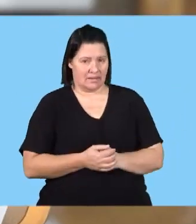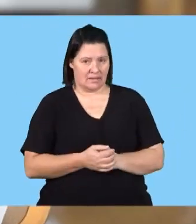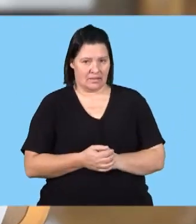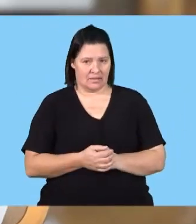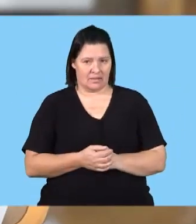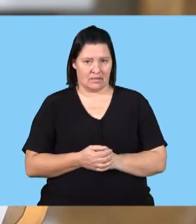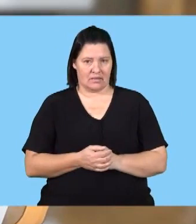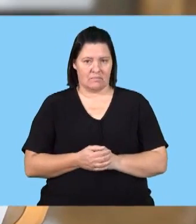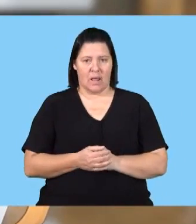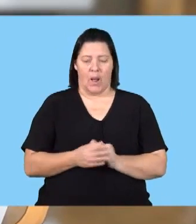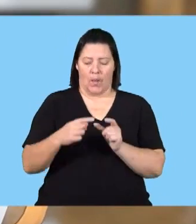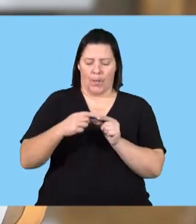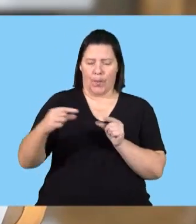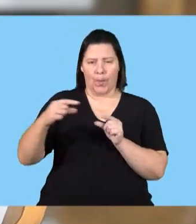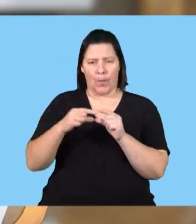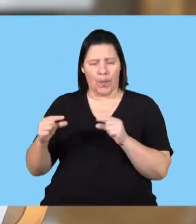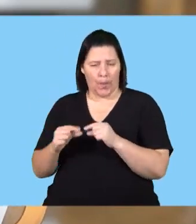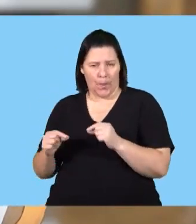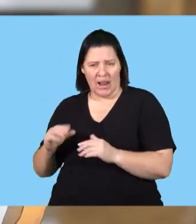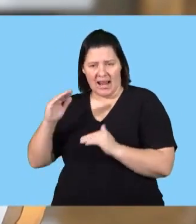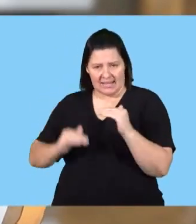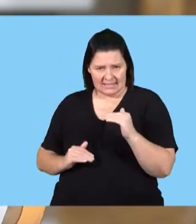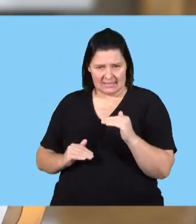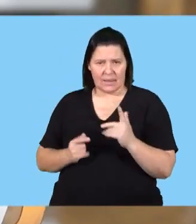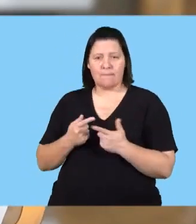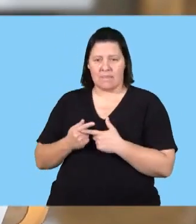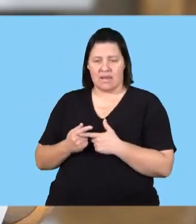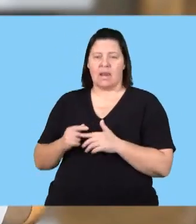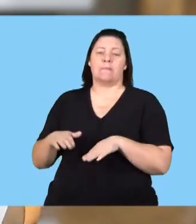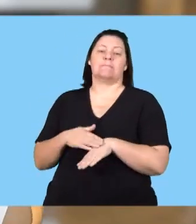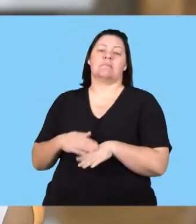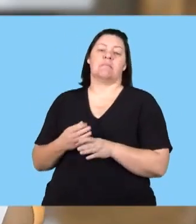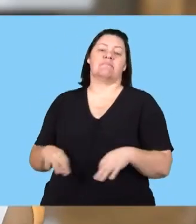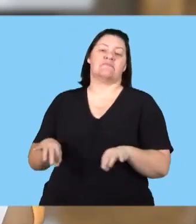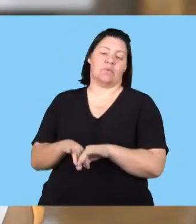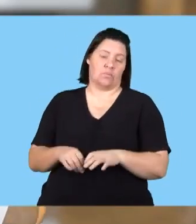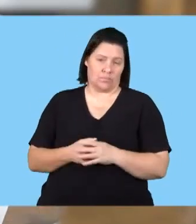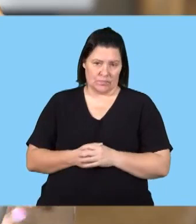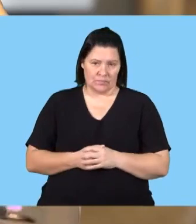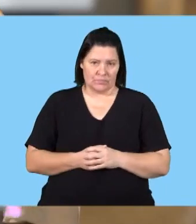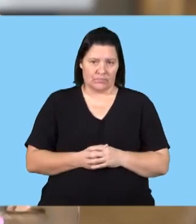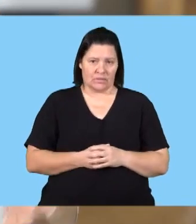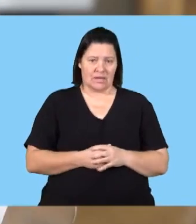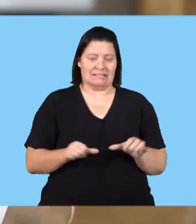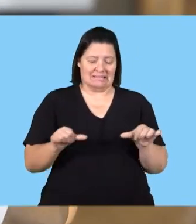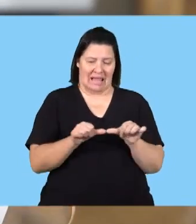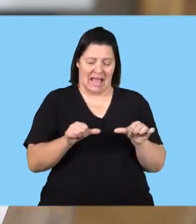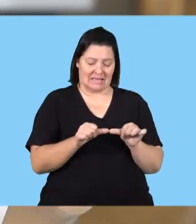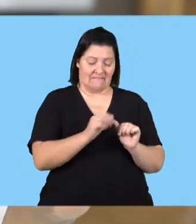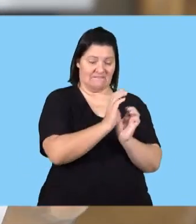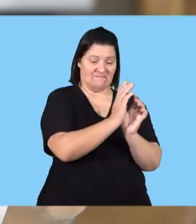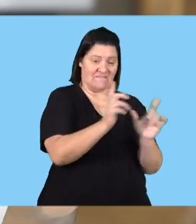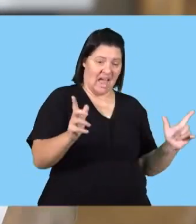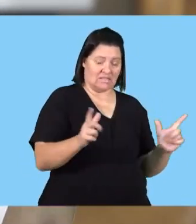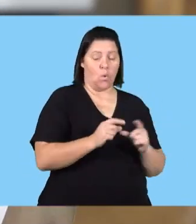done. And then if you have smaller slice, it will tell you that that is the minimum value. So we are saying the size